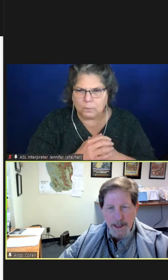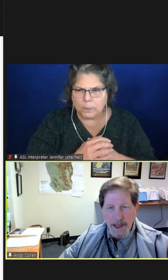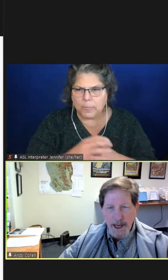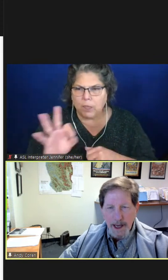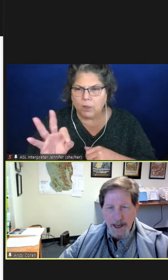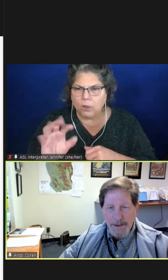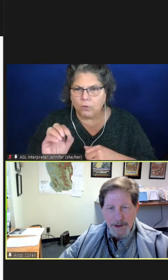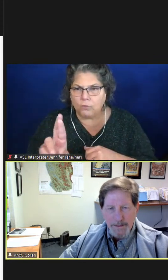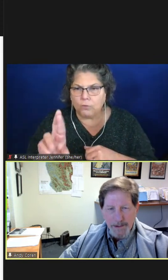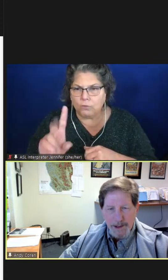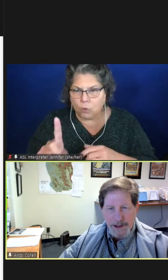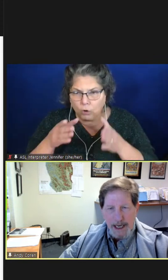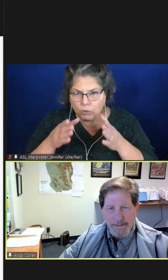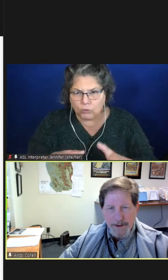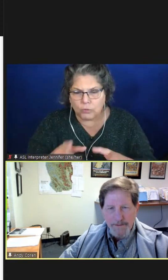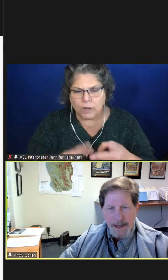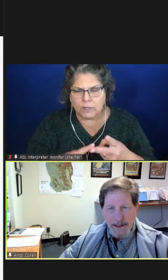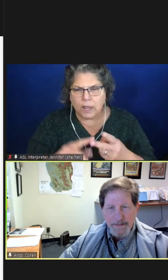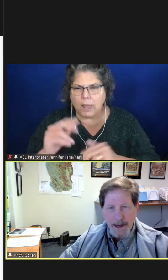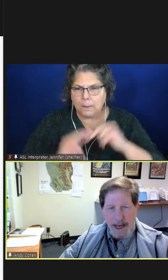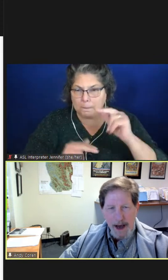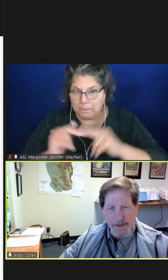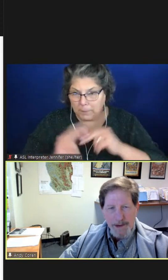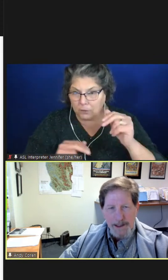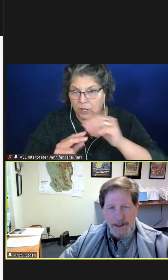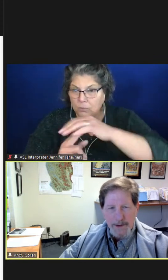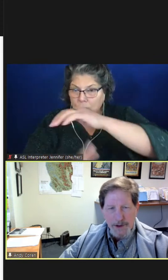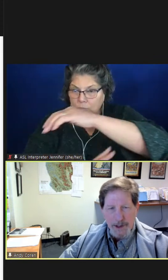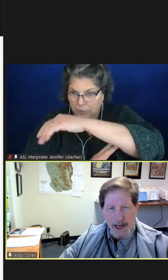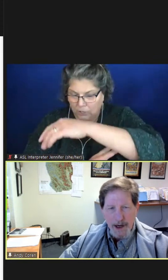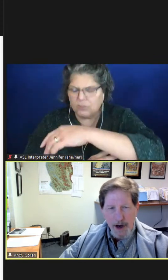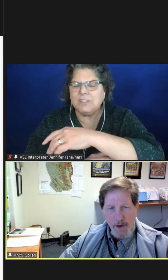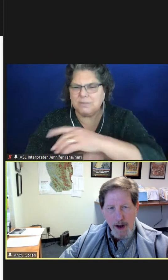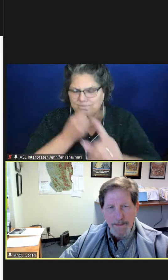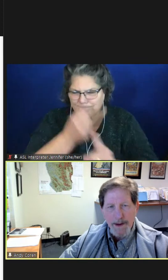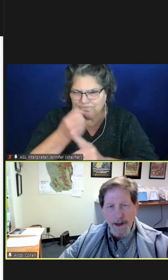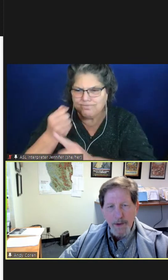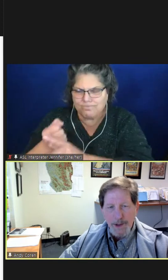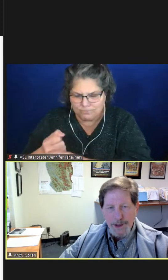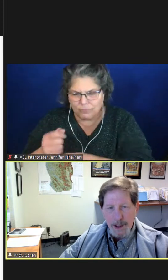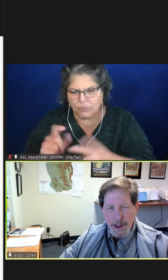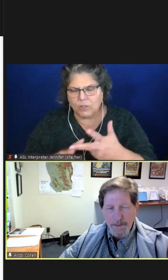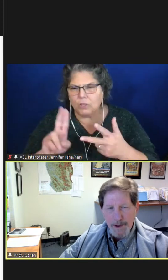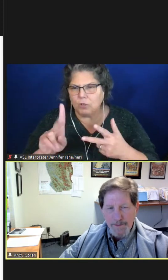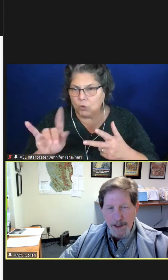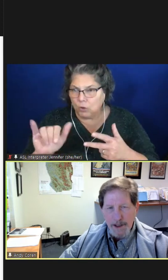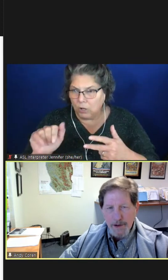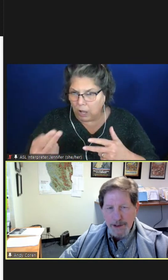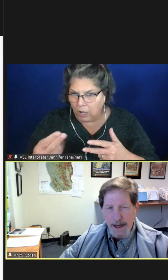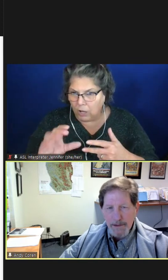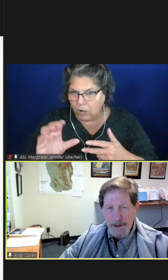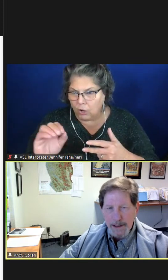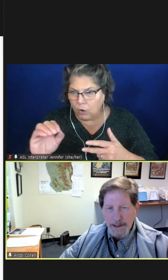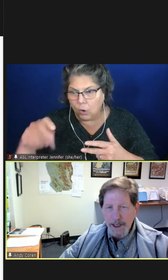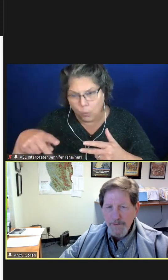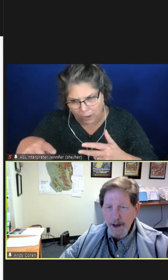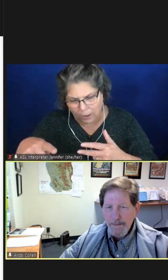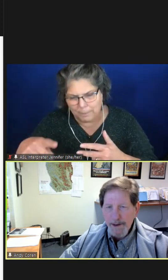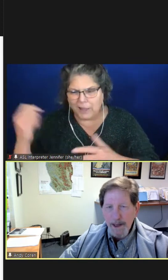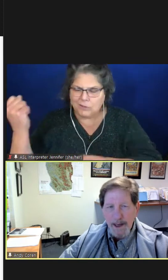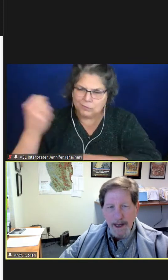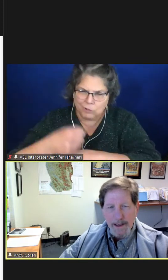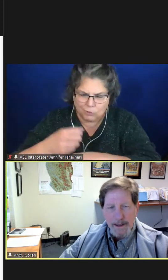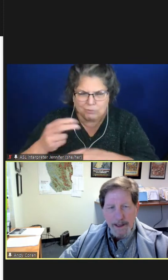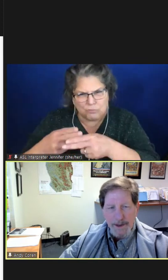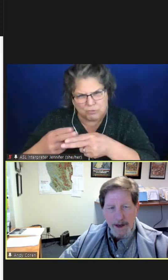Street and Building Bridges have been affected by outbreaks, in the Ukiah Co-op, which briefly closed down, cleaned itself